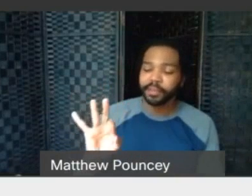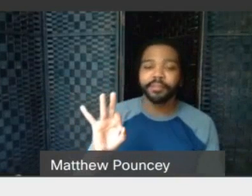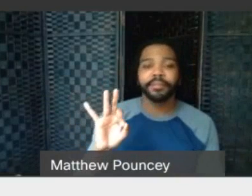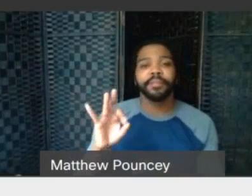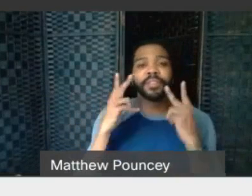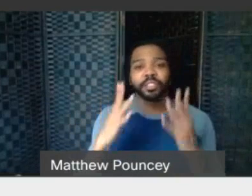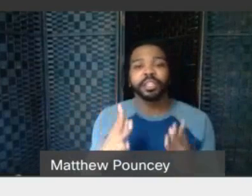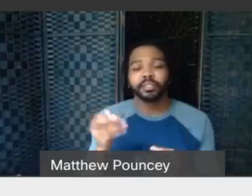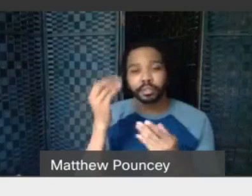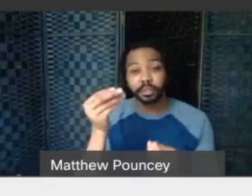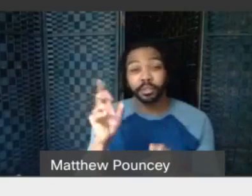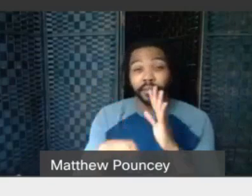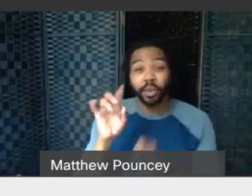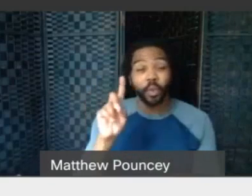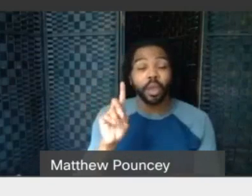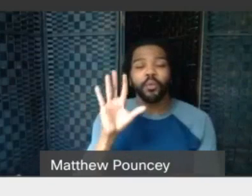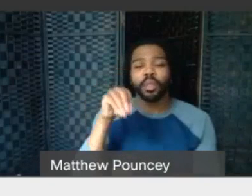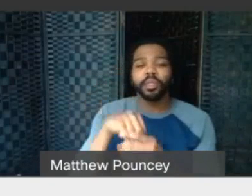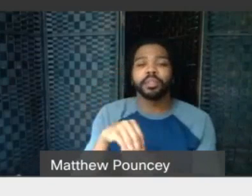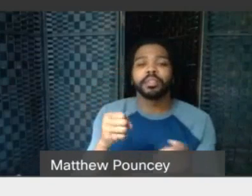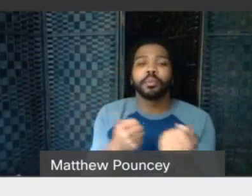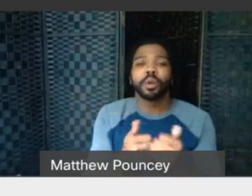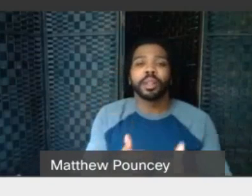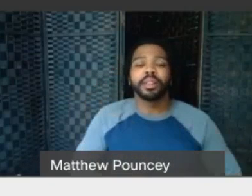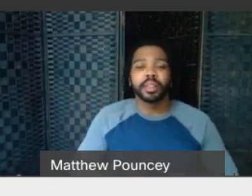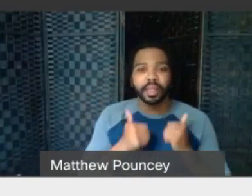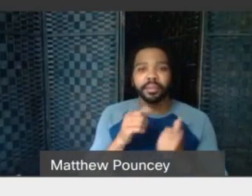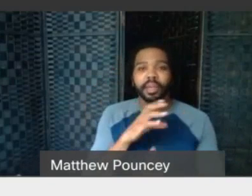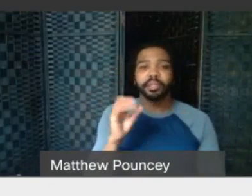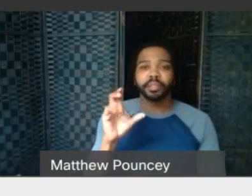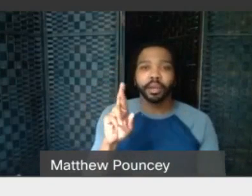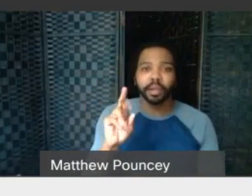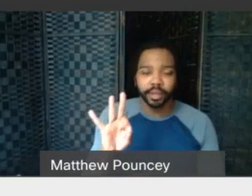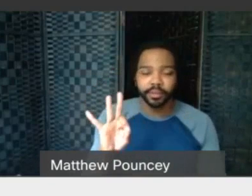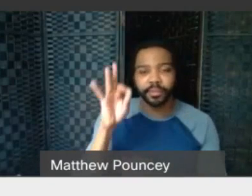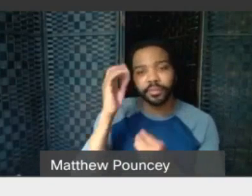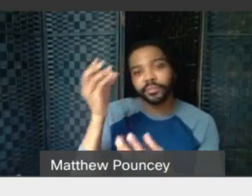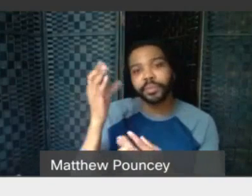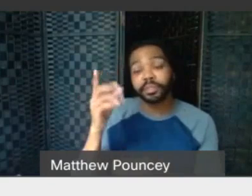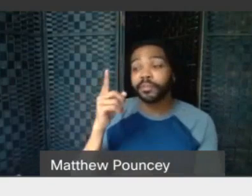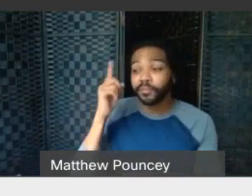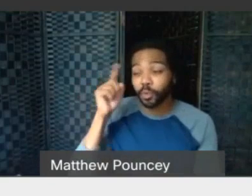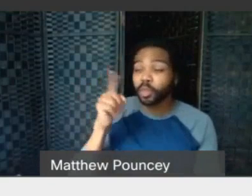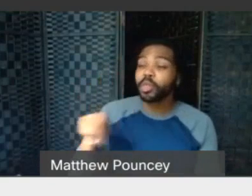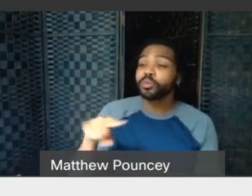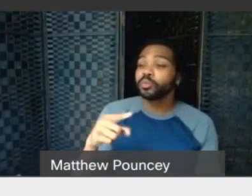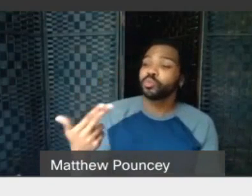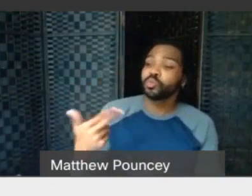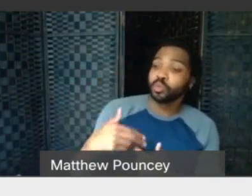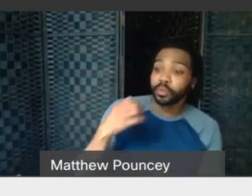guidance, which is found in the supported living and CRF guidance as well. For those that joined via phone, all of our